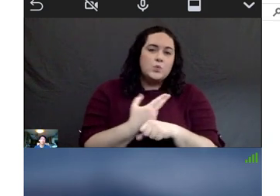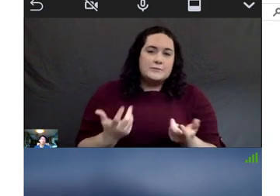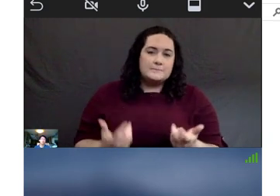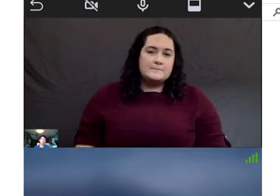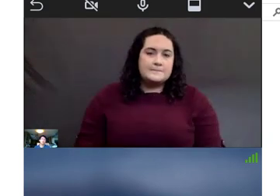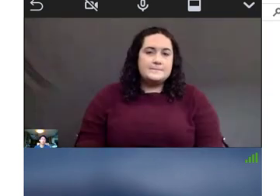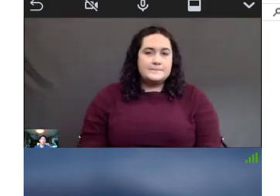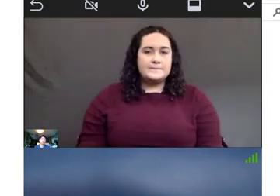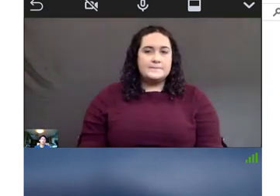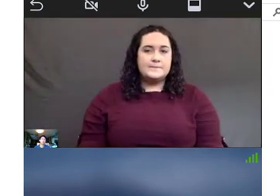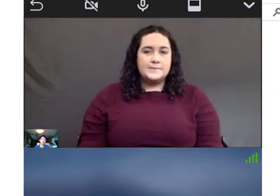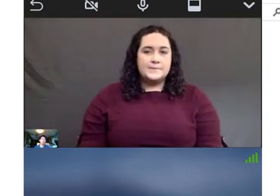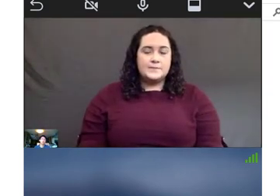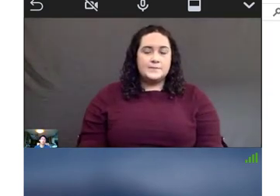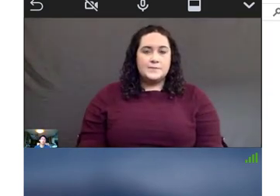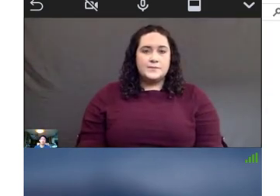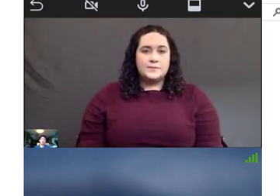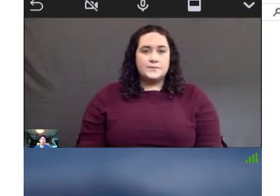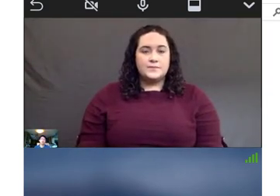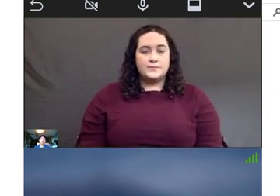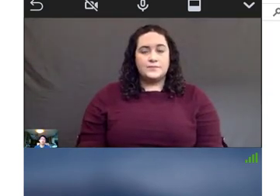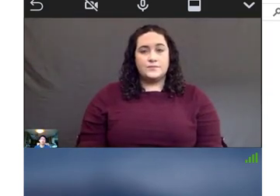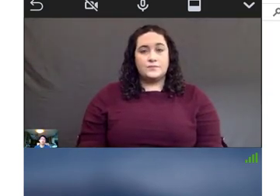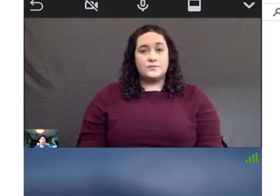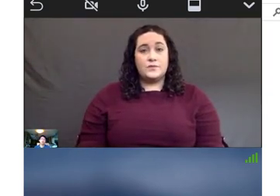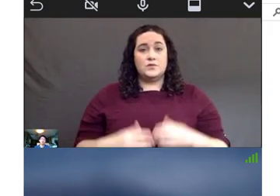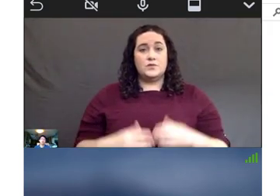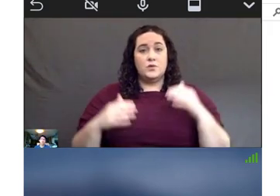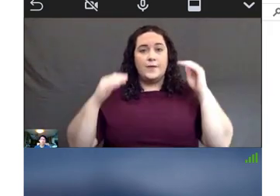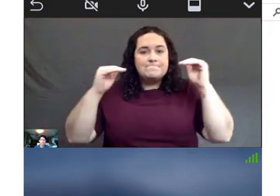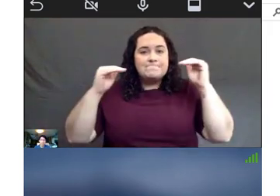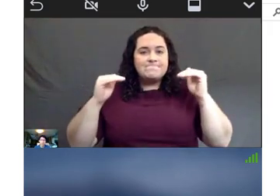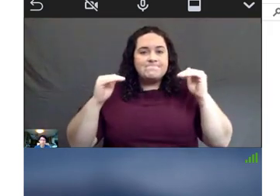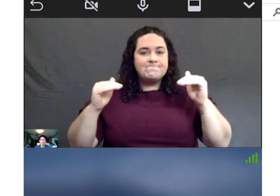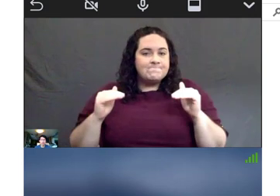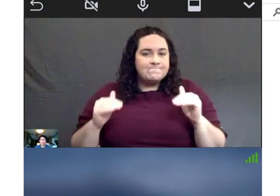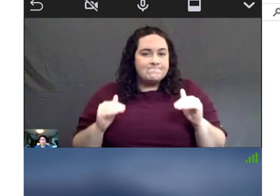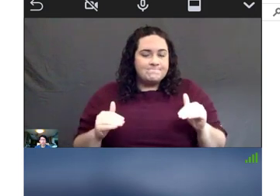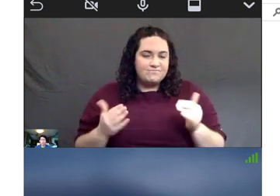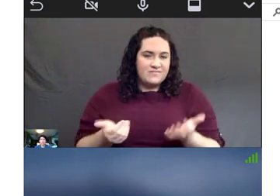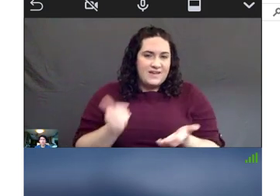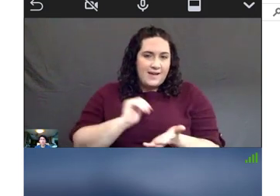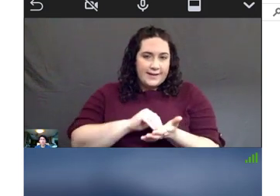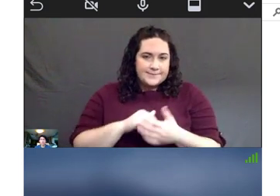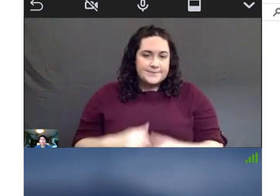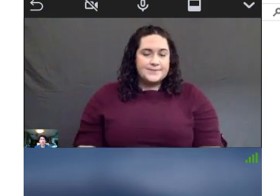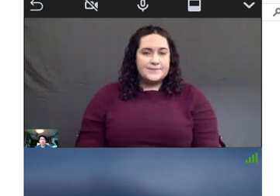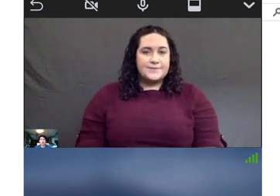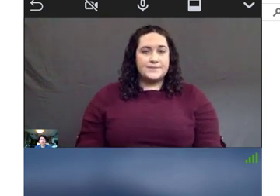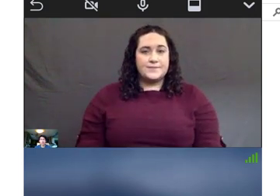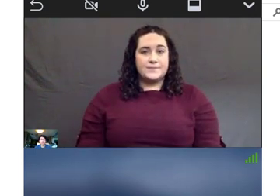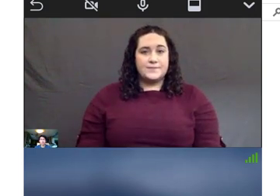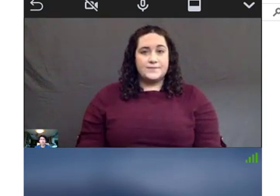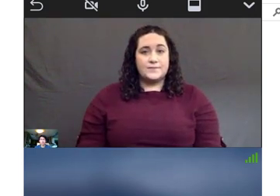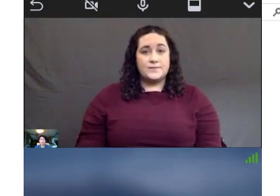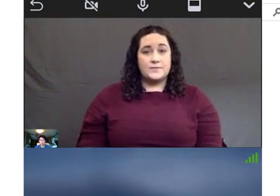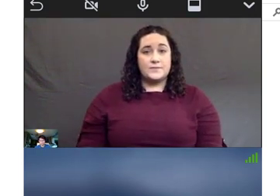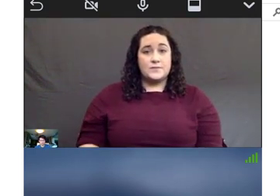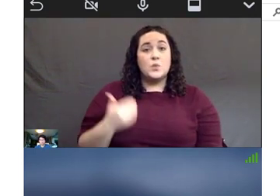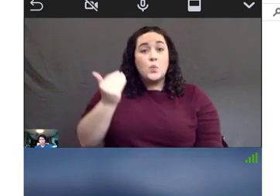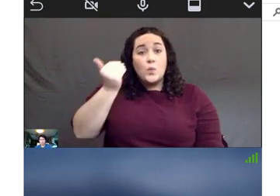So our convection flow chart will run through sort of what we do here, right? So after we've understand the boundary conditions and the geometry, we